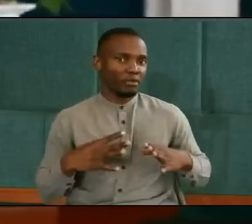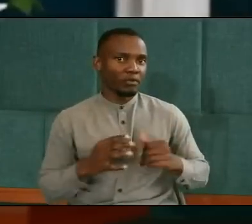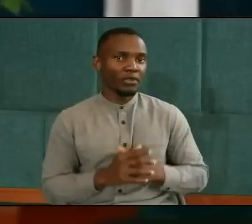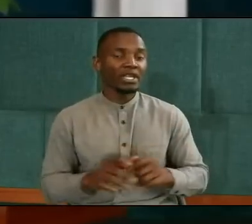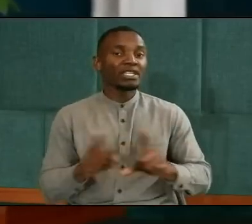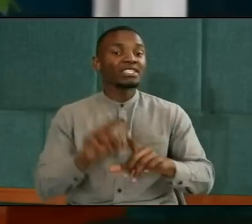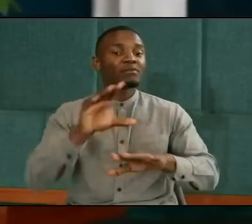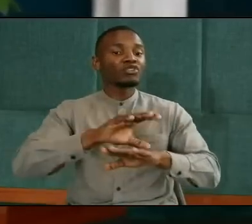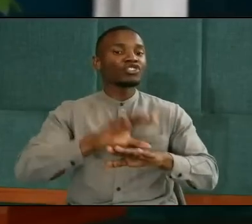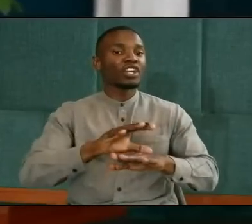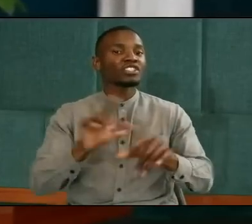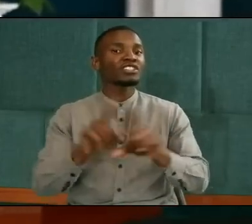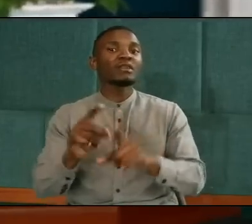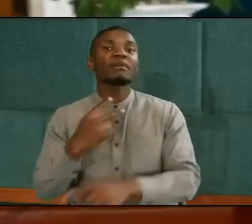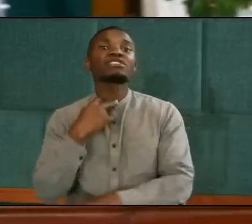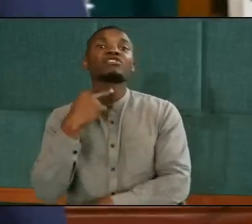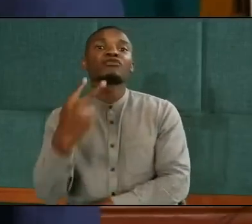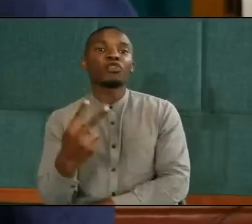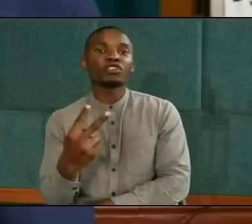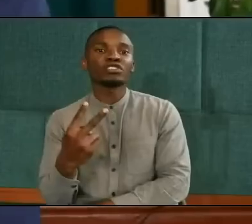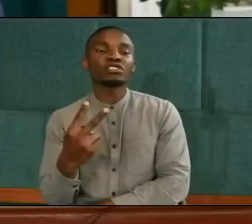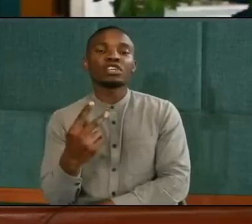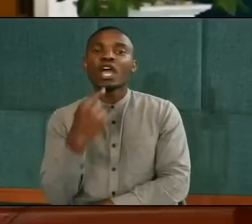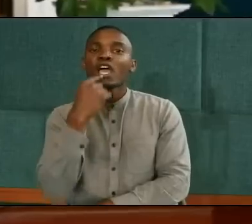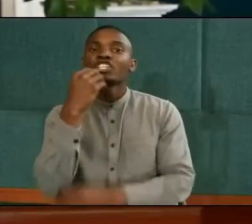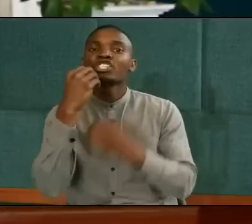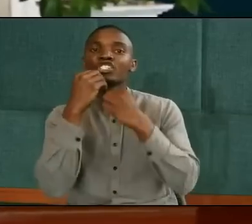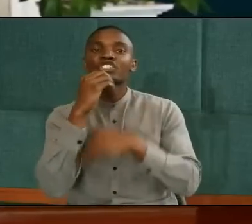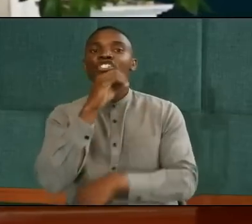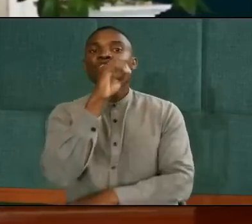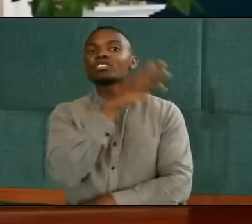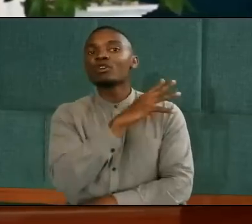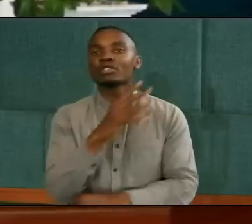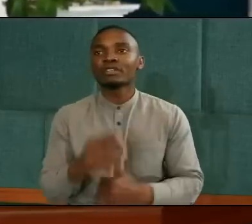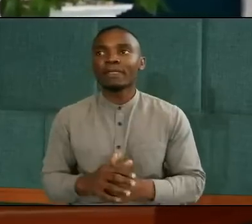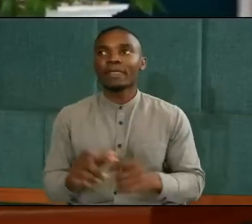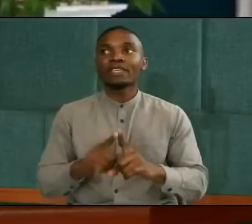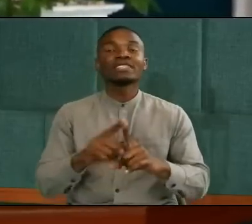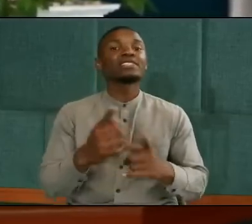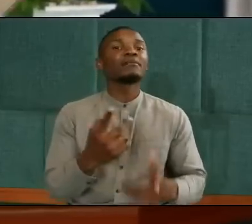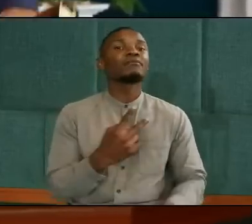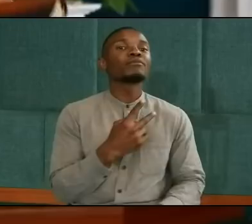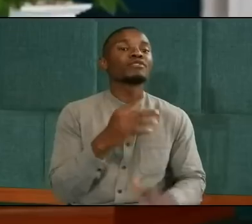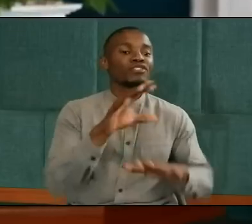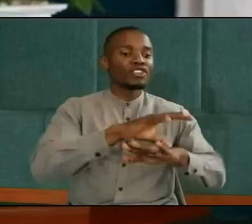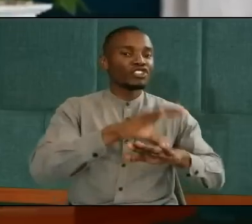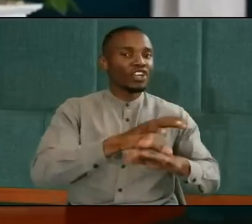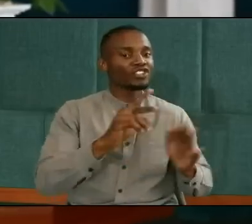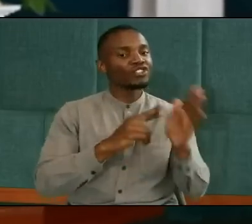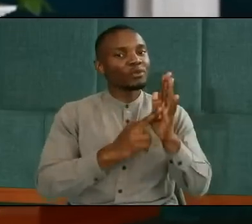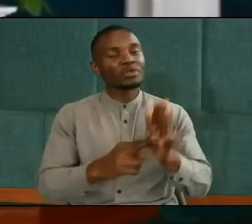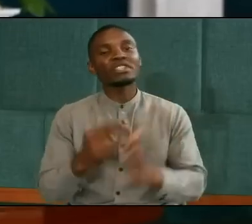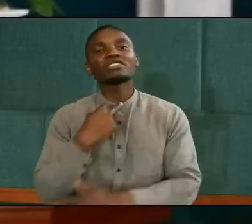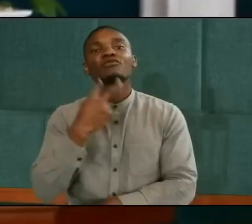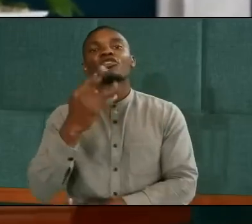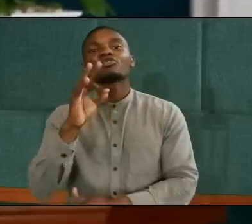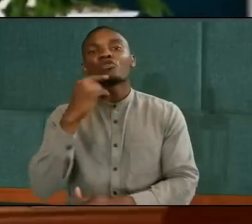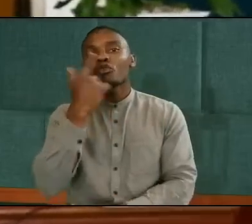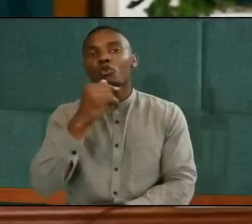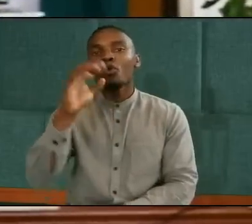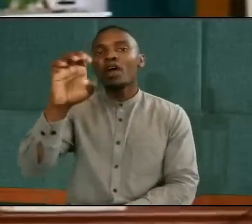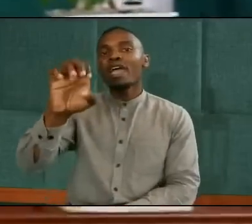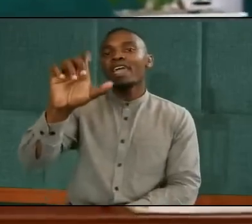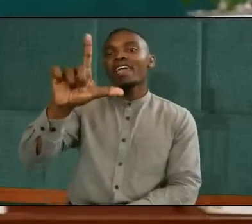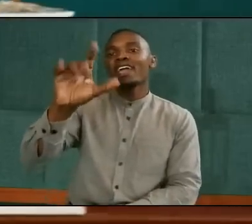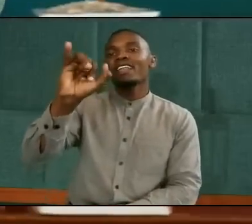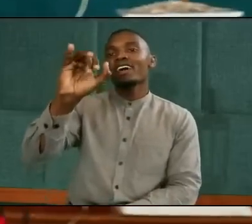the voice of John in the wilderness crying out. Church is supposed to be the voice of Elijah in the last days. That's